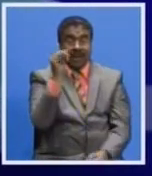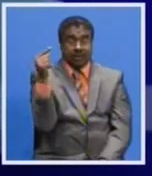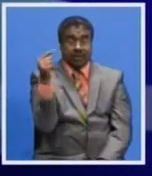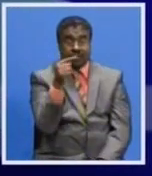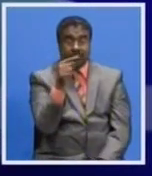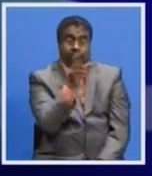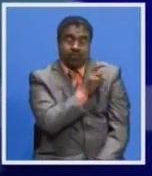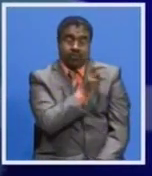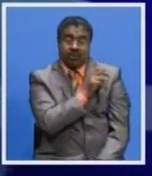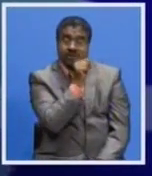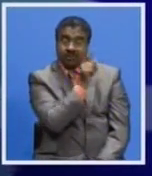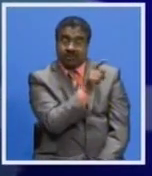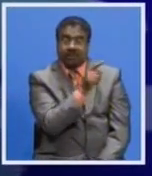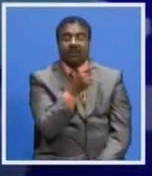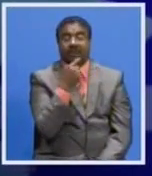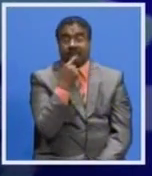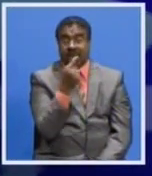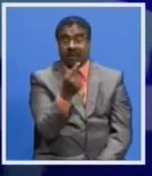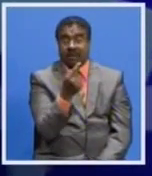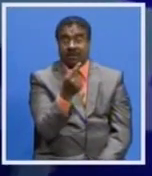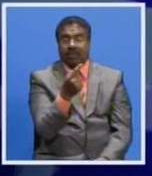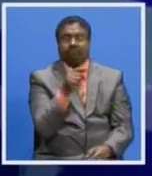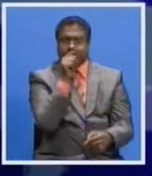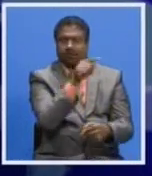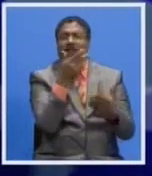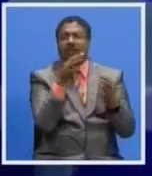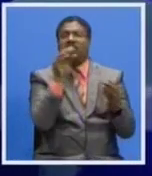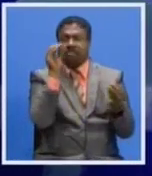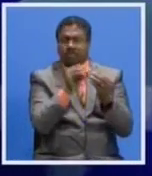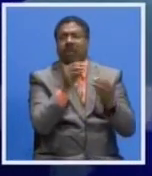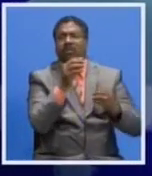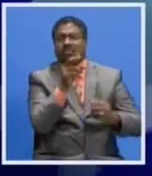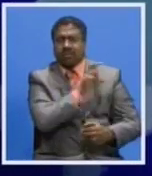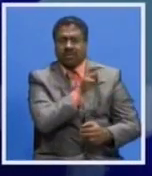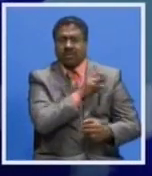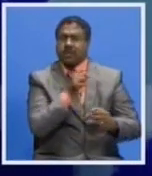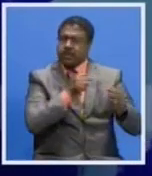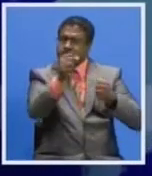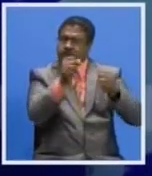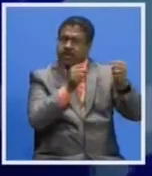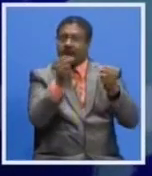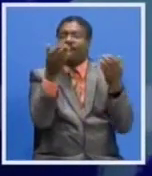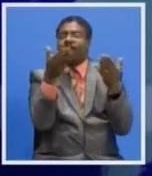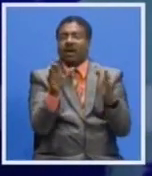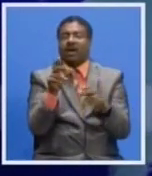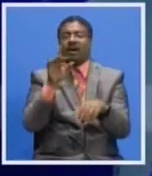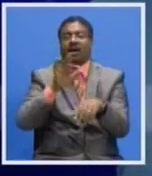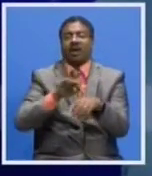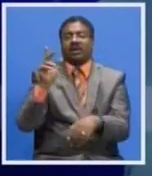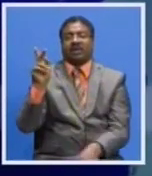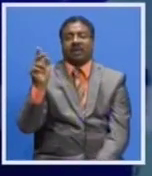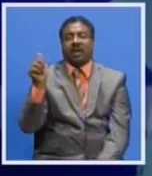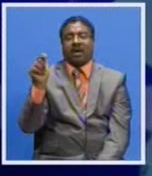of operations, Boni Kapeso, says the police command has deployed enough officers to man the Katuba parliamentary